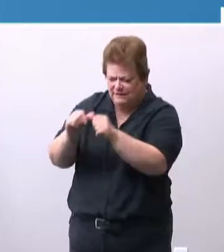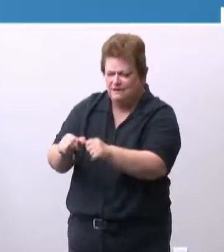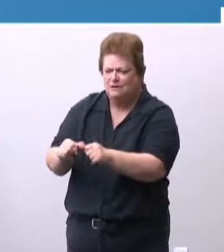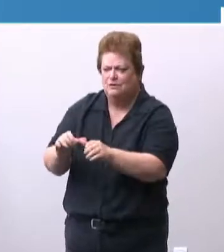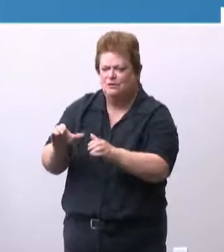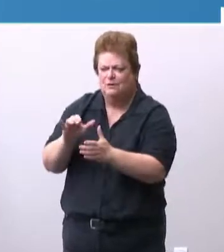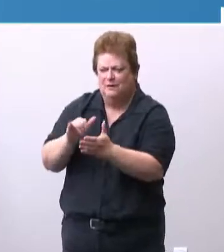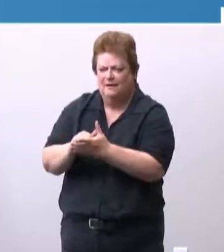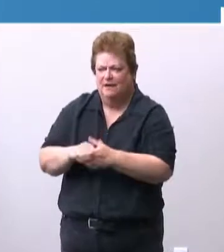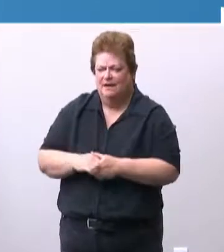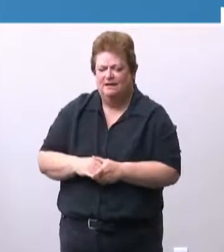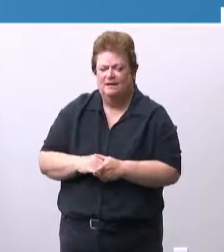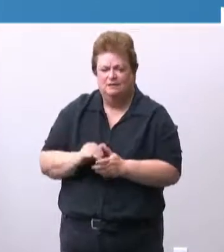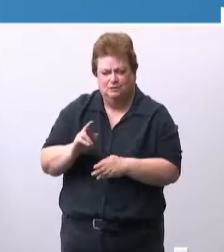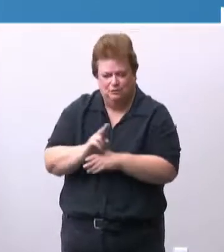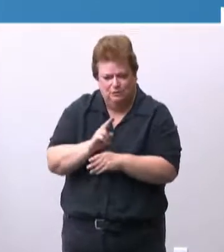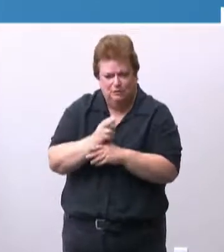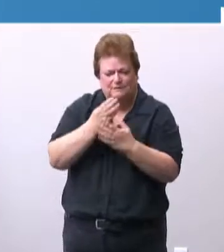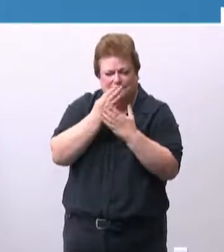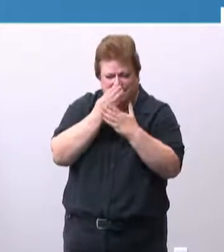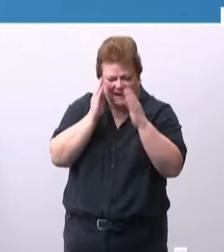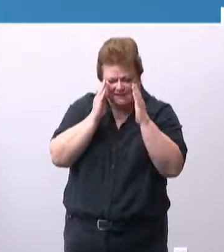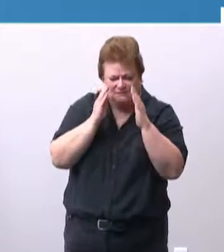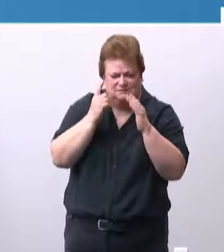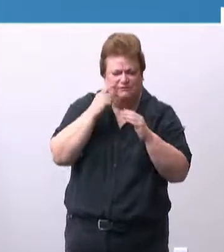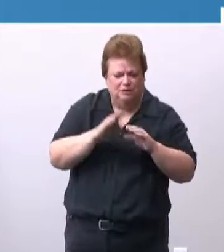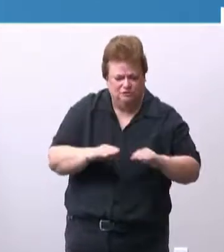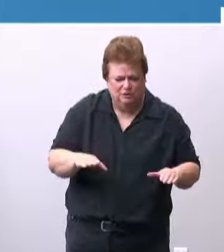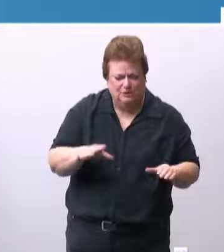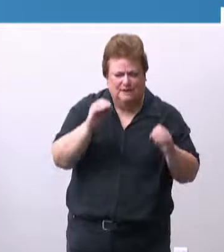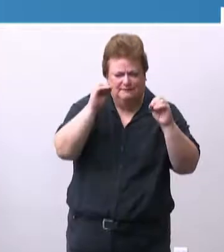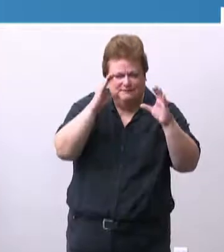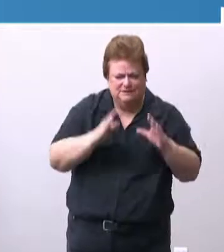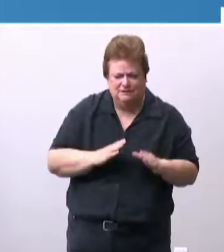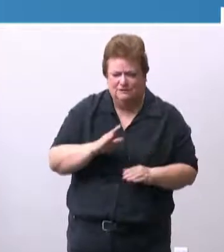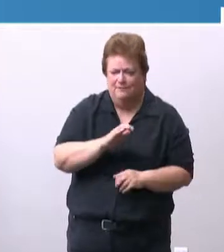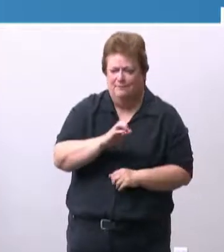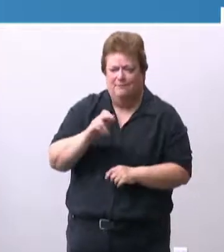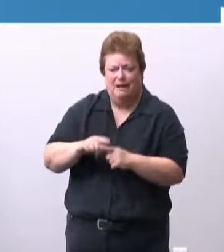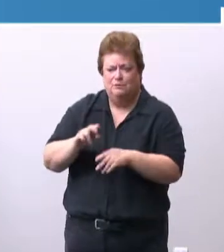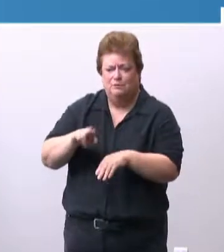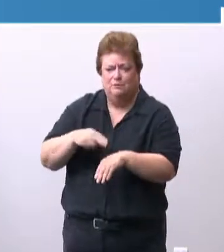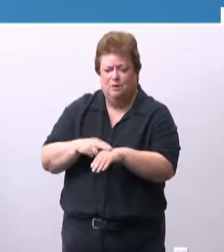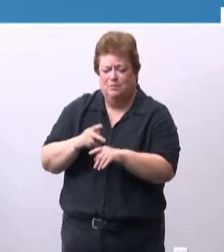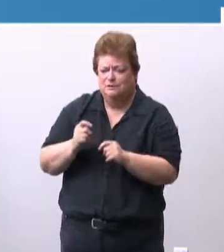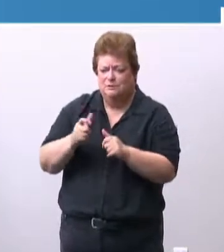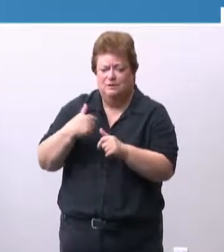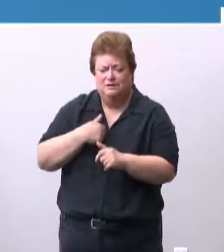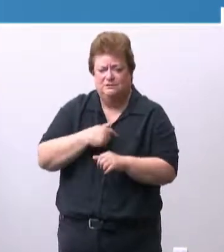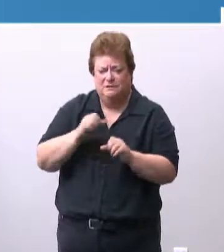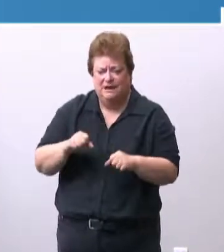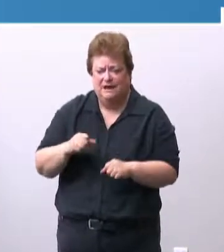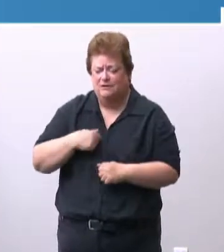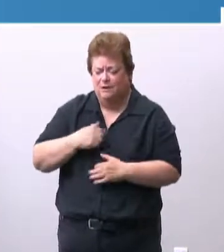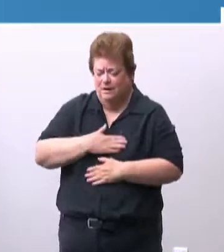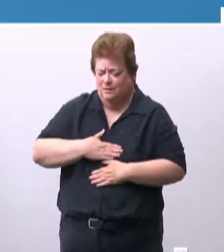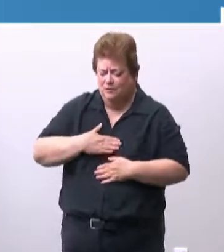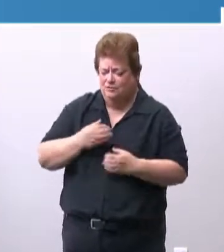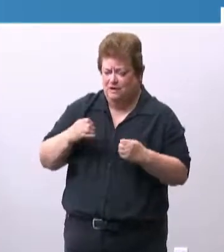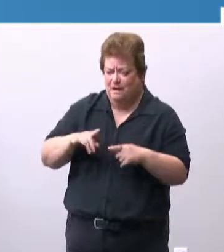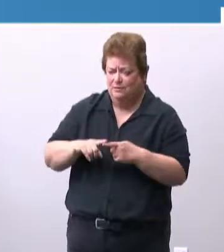and let's get masks off kids and teachers, and let's get back to normal as quickly as we can. So, very much appreciate the opportunity to be